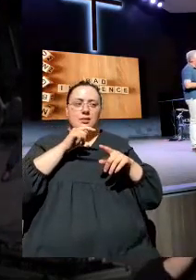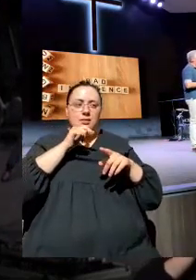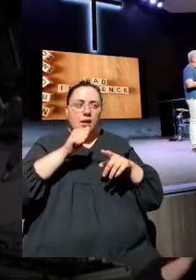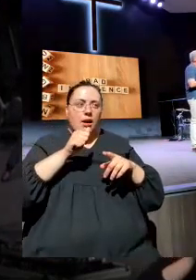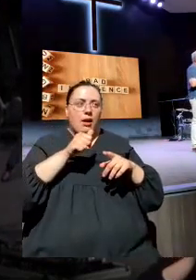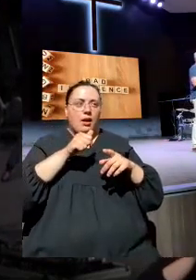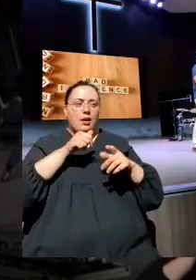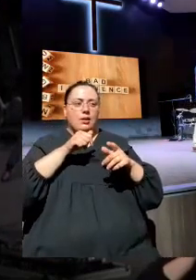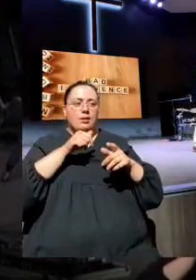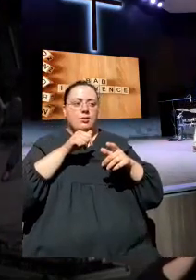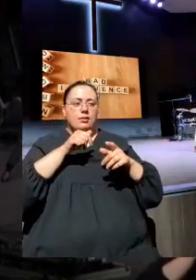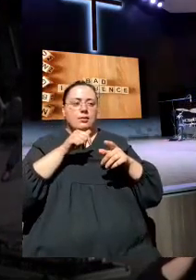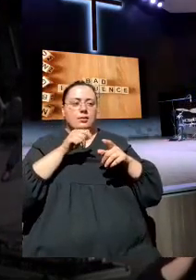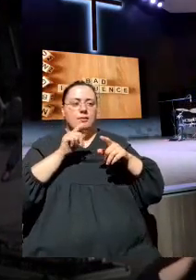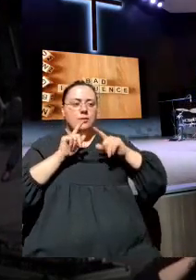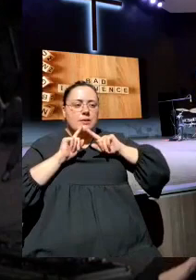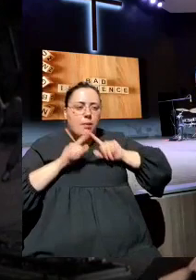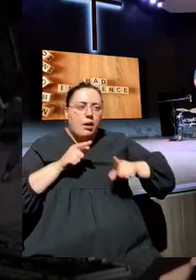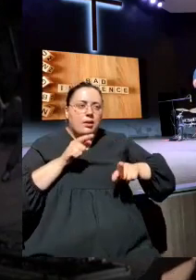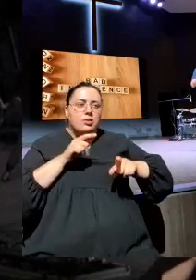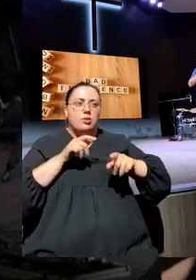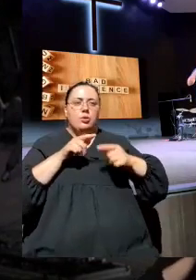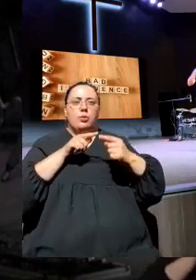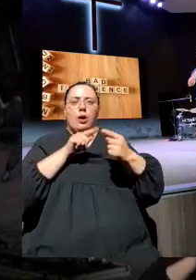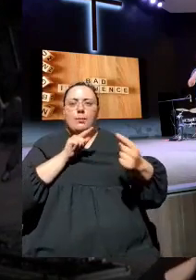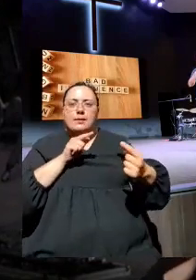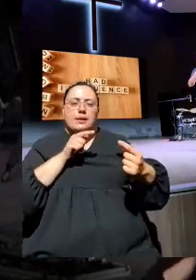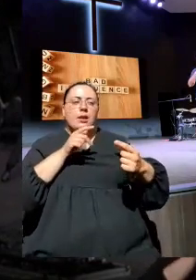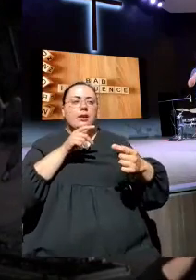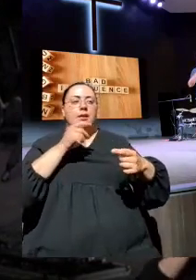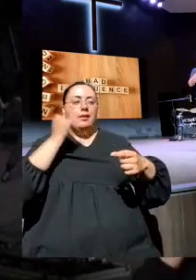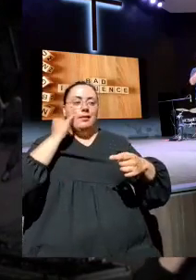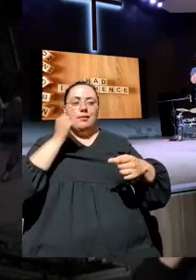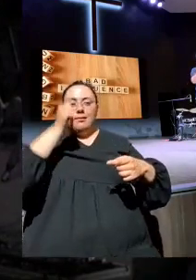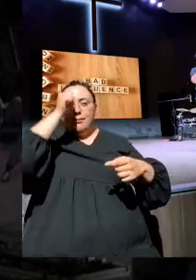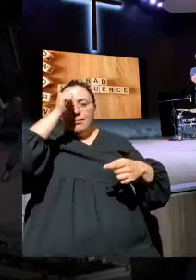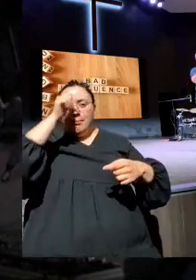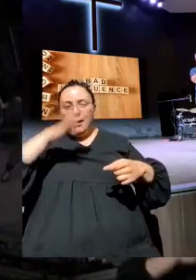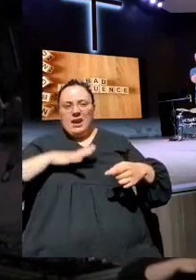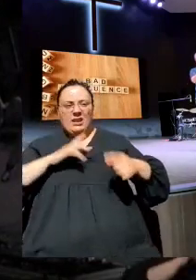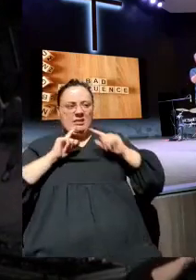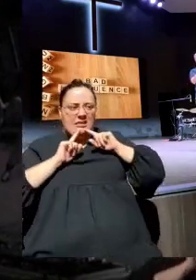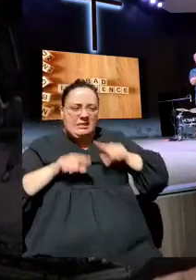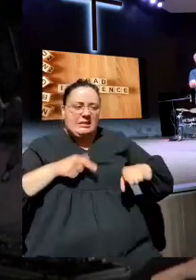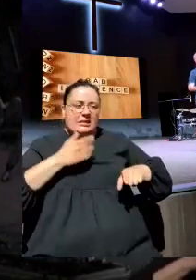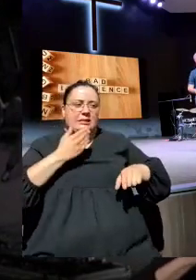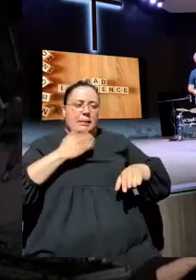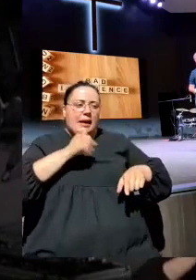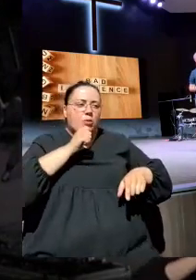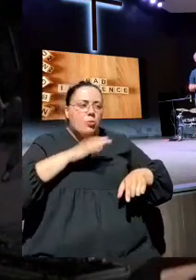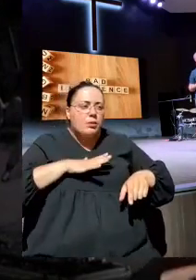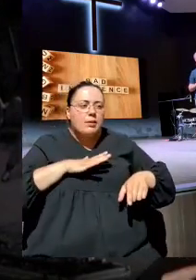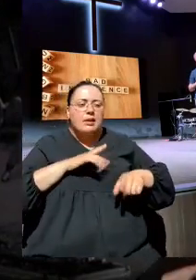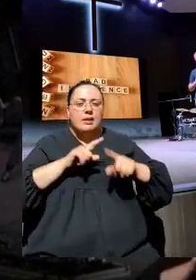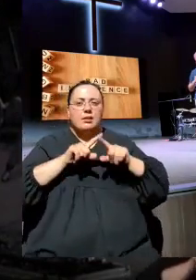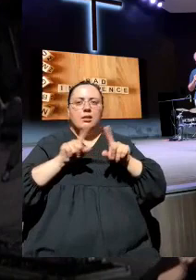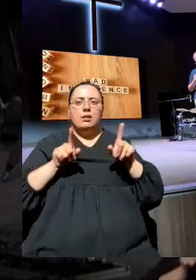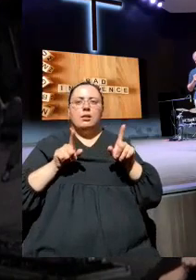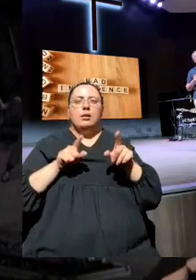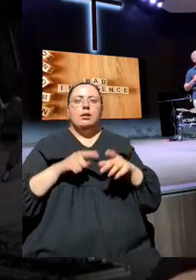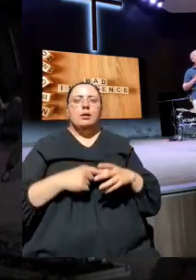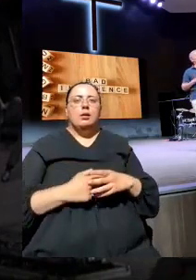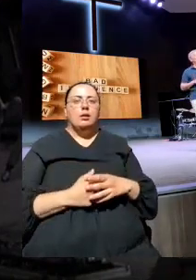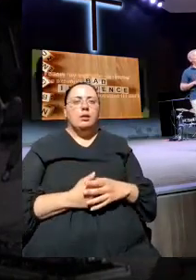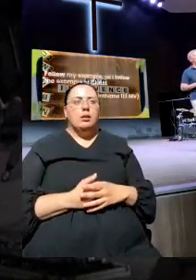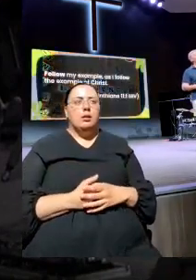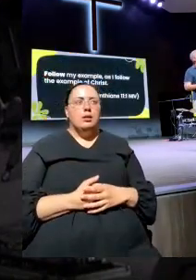sex well. And so their influence on your life was a pressure to adhere to practices that you knew weren't healthy. How do you recover